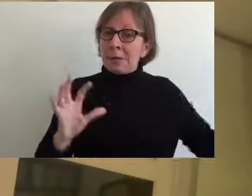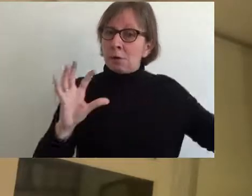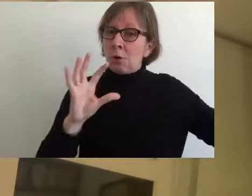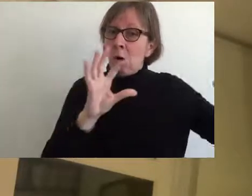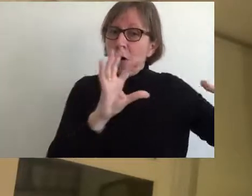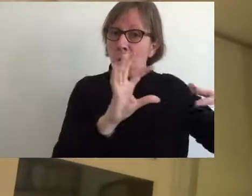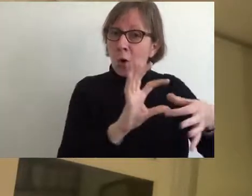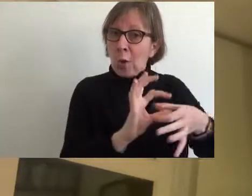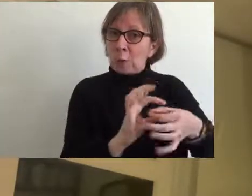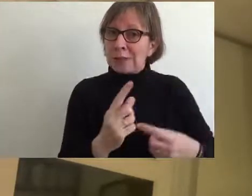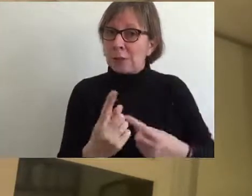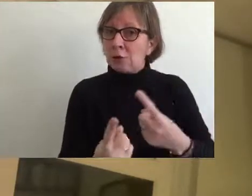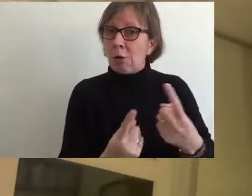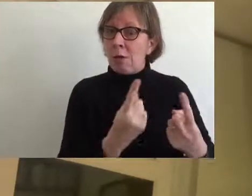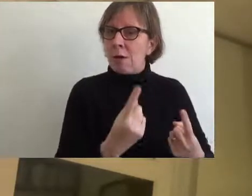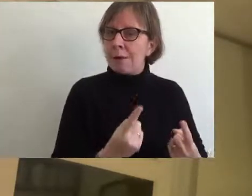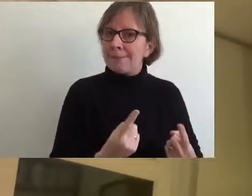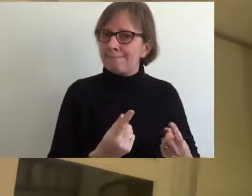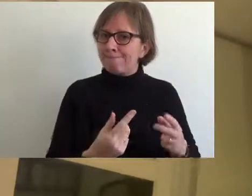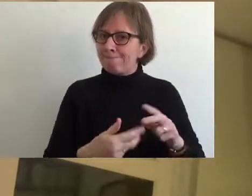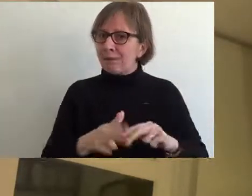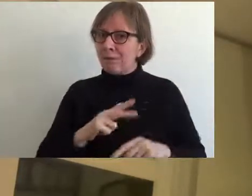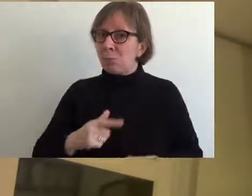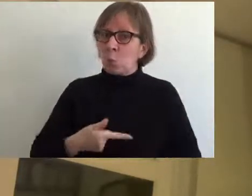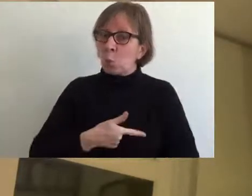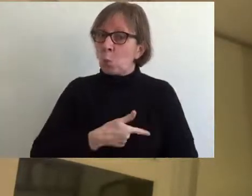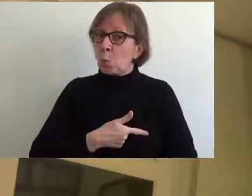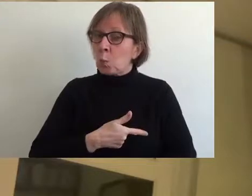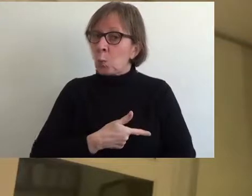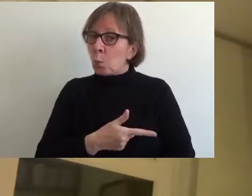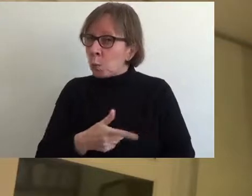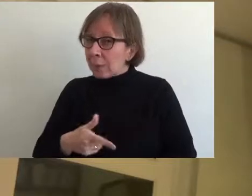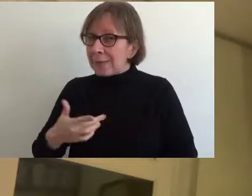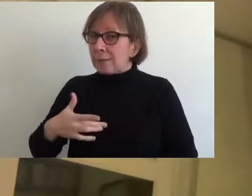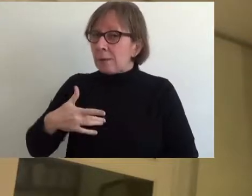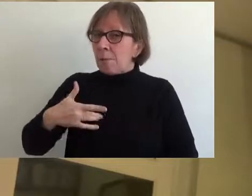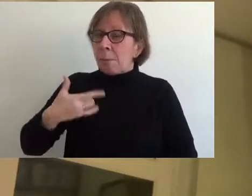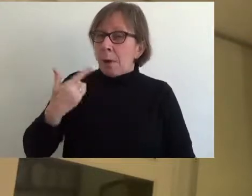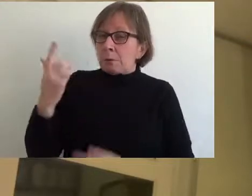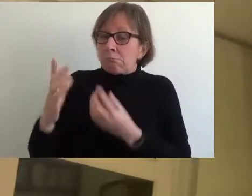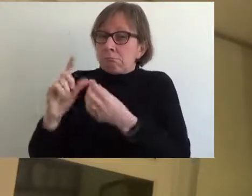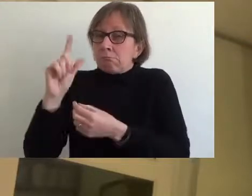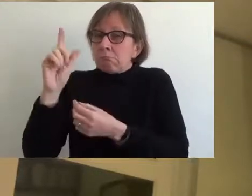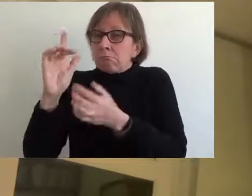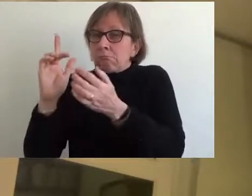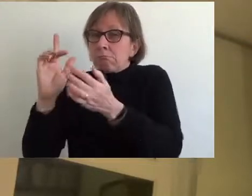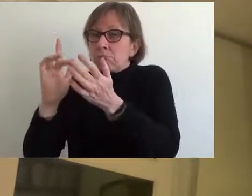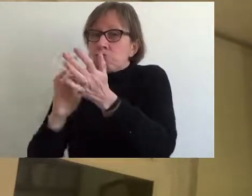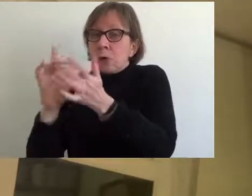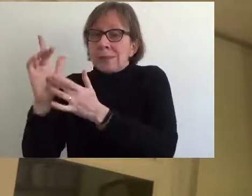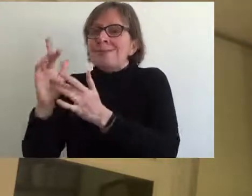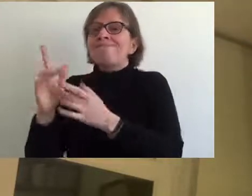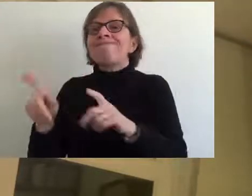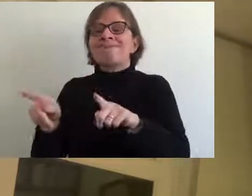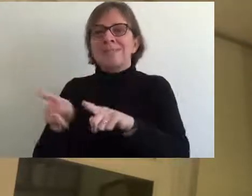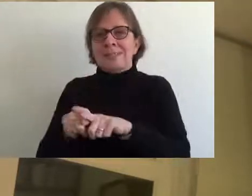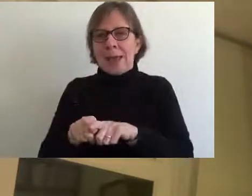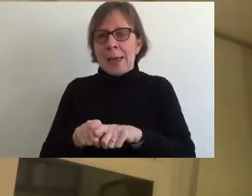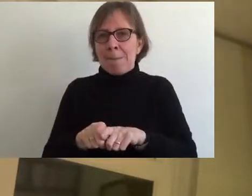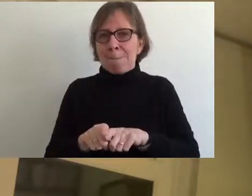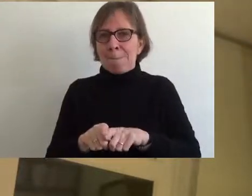And if we're abiding in Christ, that's indeed what we're doing. But it does seem that having drawn closer to one